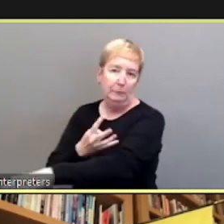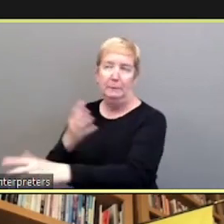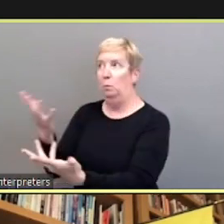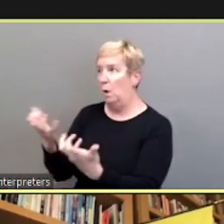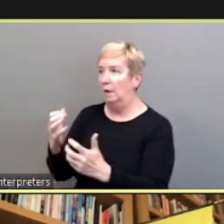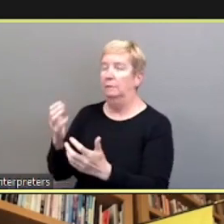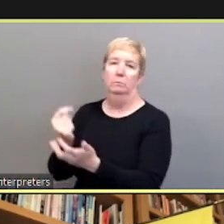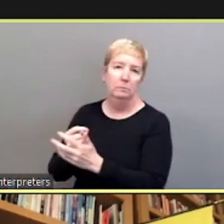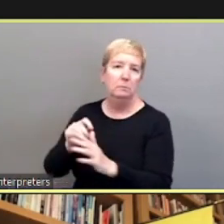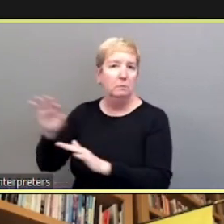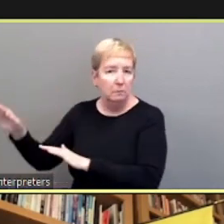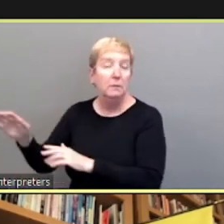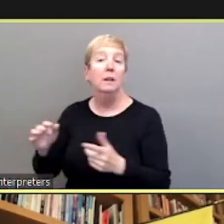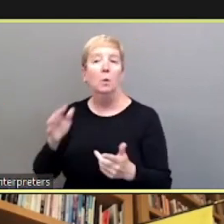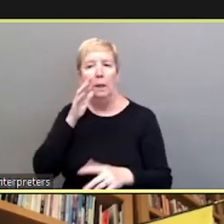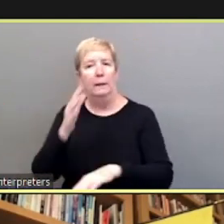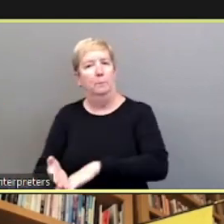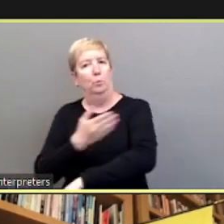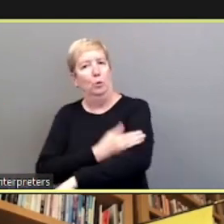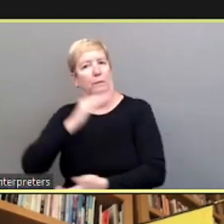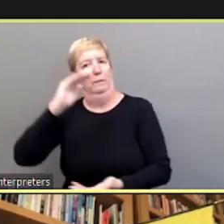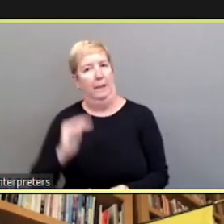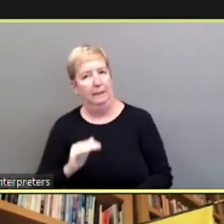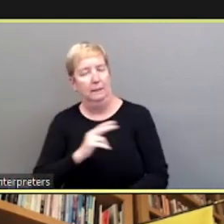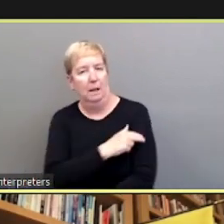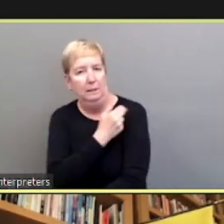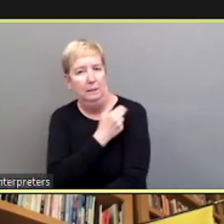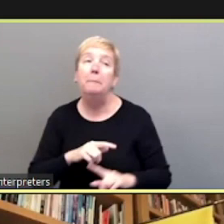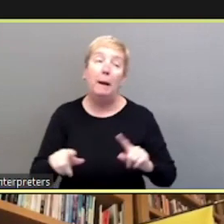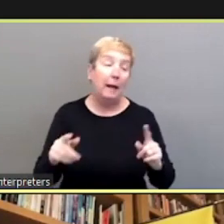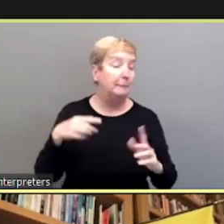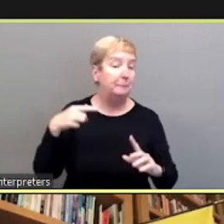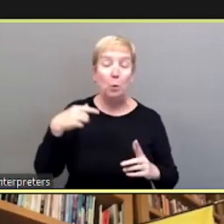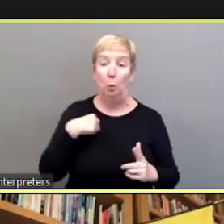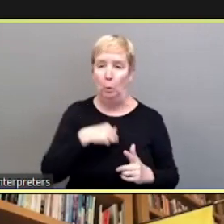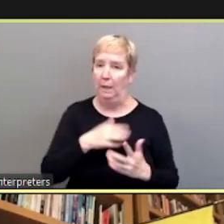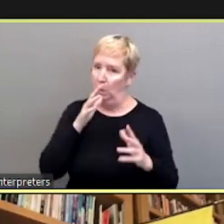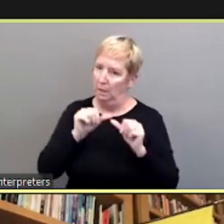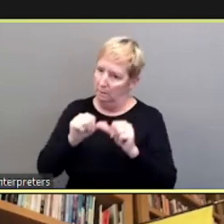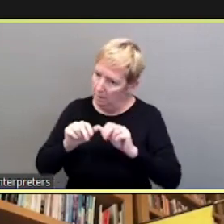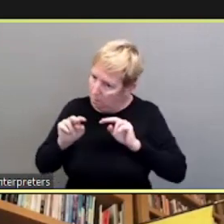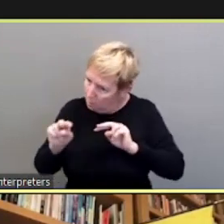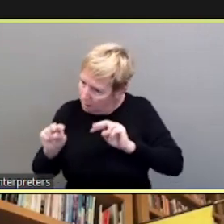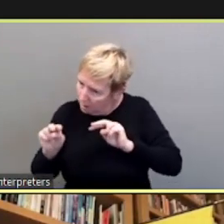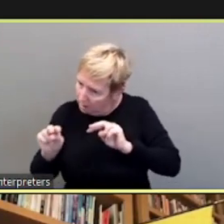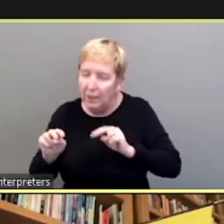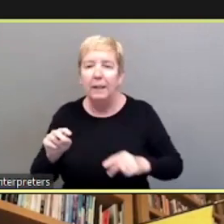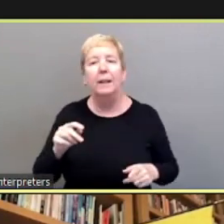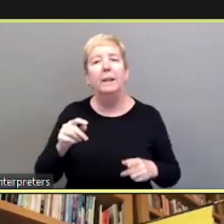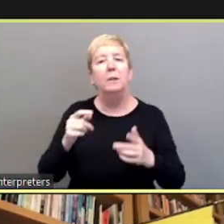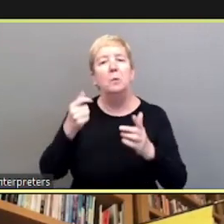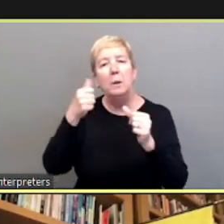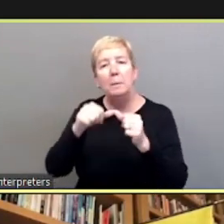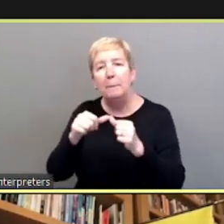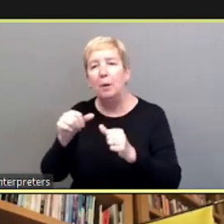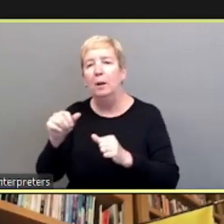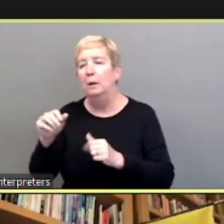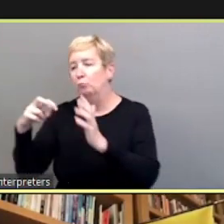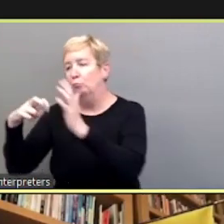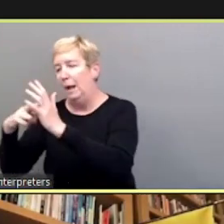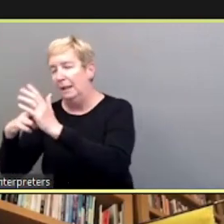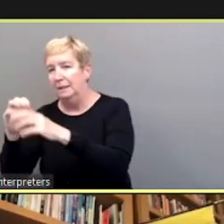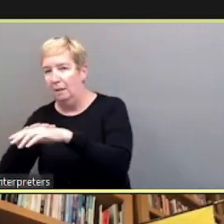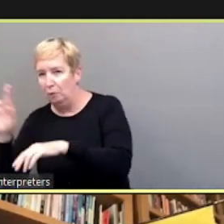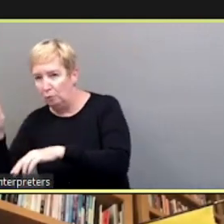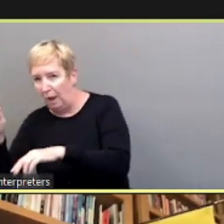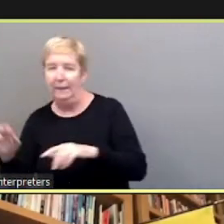on this slide. But just to reassure you, we continue to model, and now we'll, as you see Presbyterian has done on the right, and Lionel we'll adjust